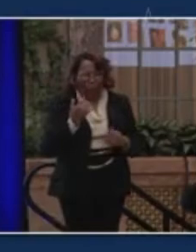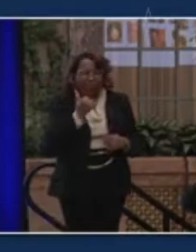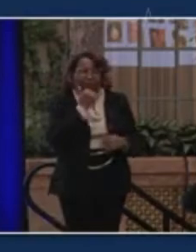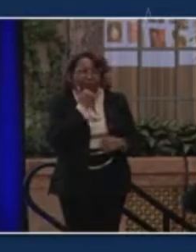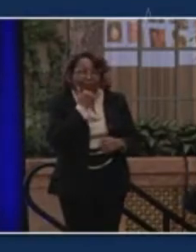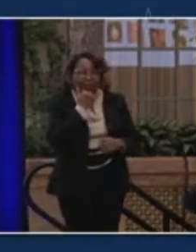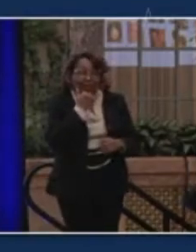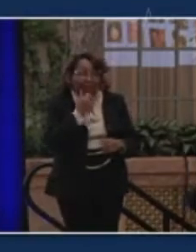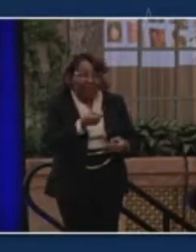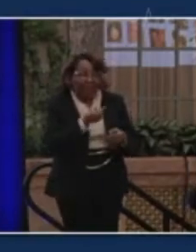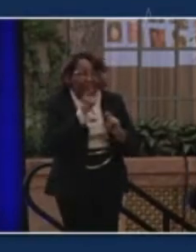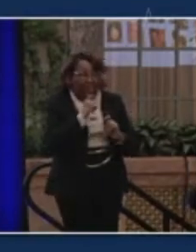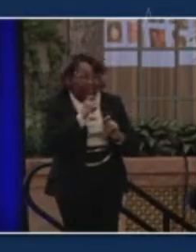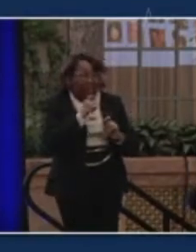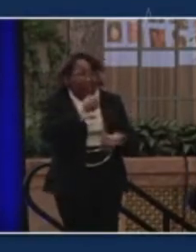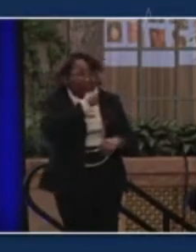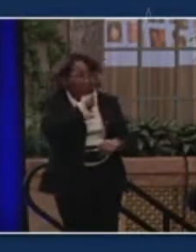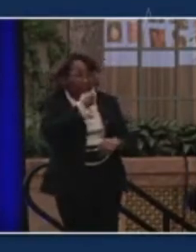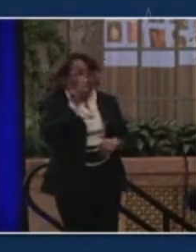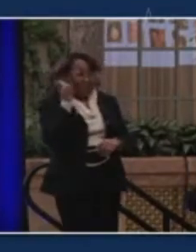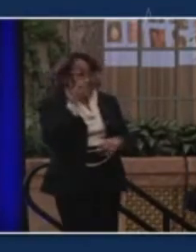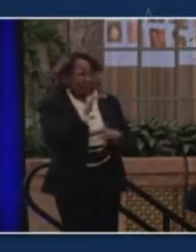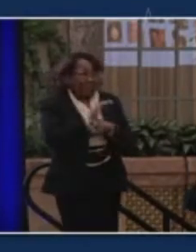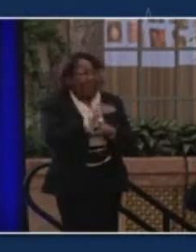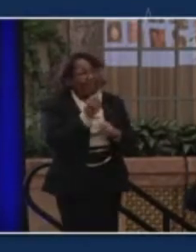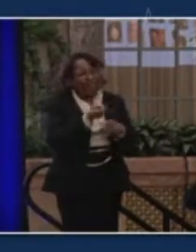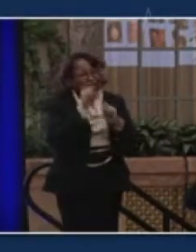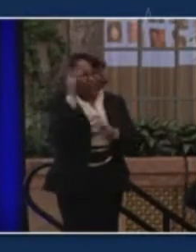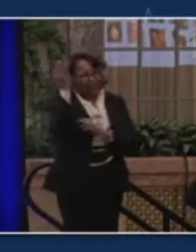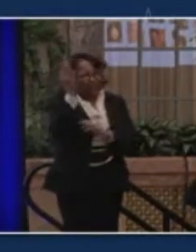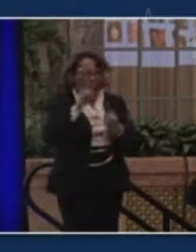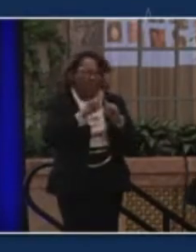of giving it to me last night, so I've changed everything she said. So,